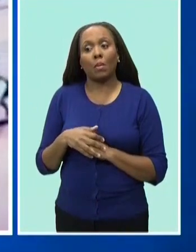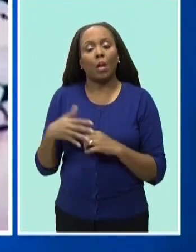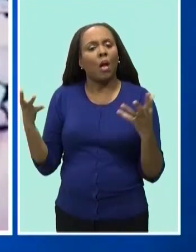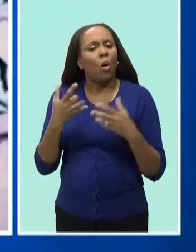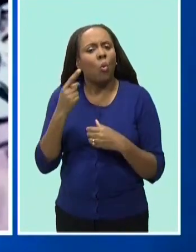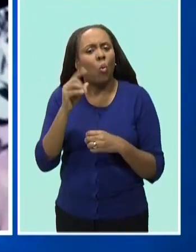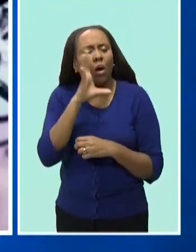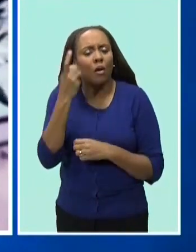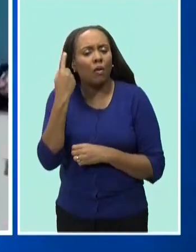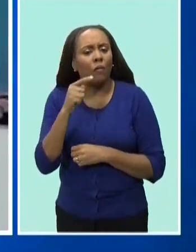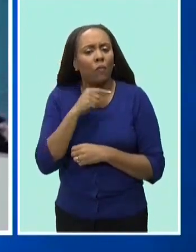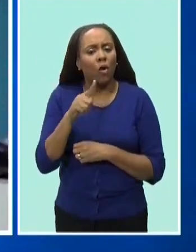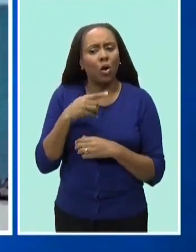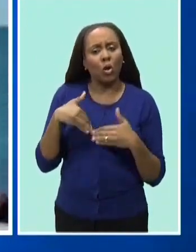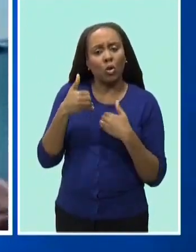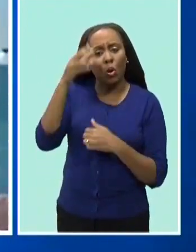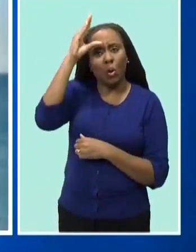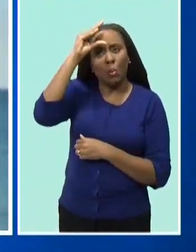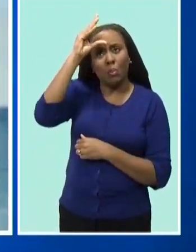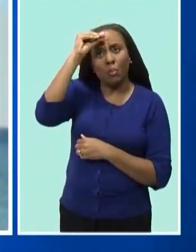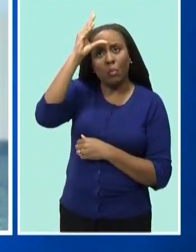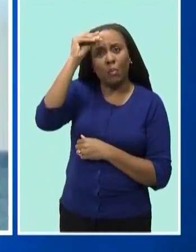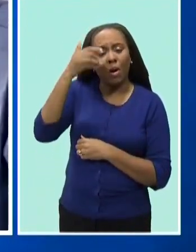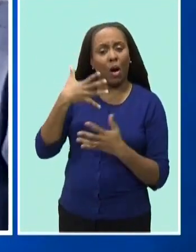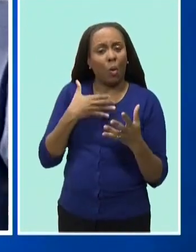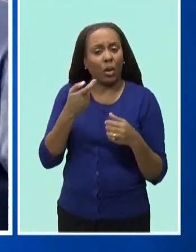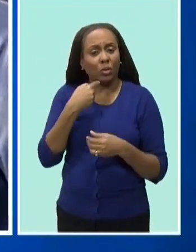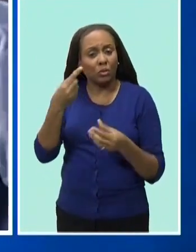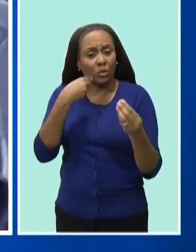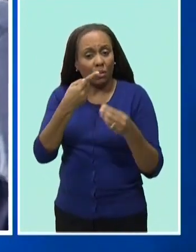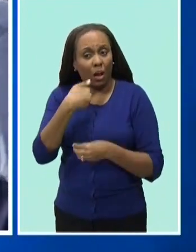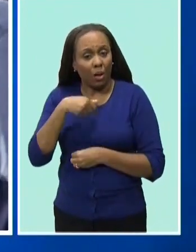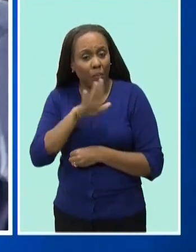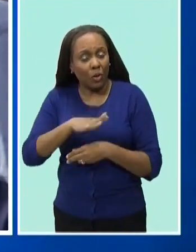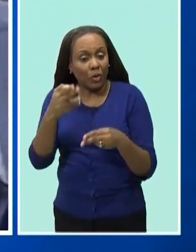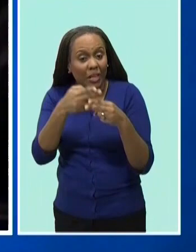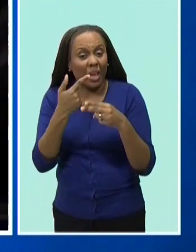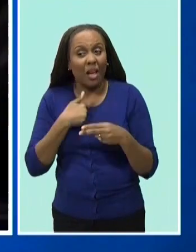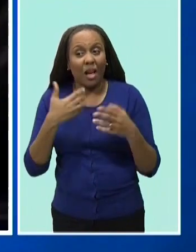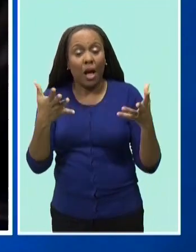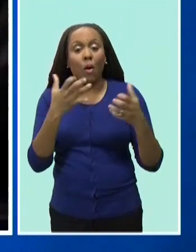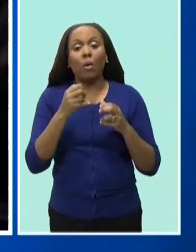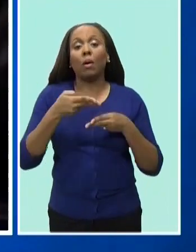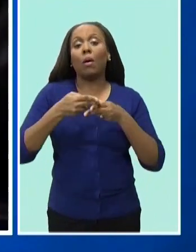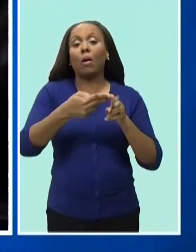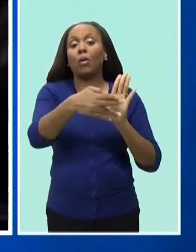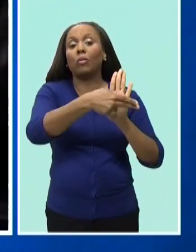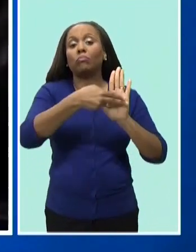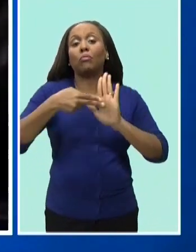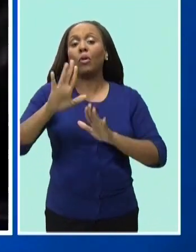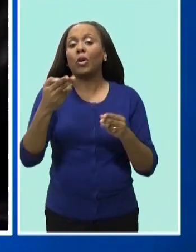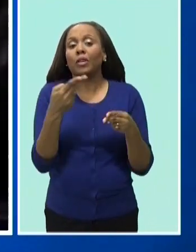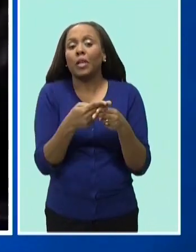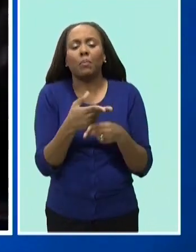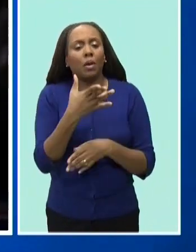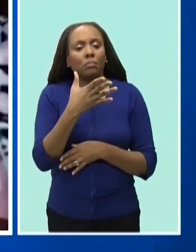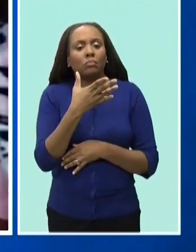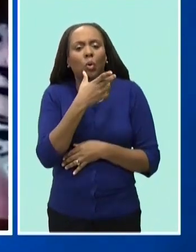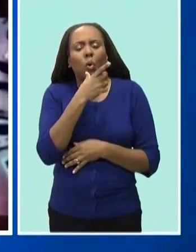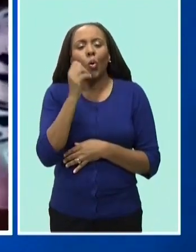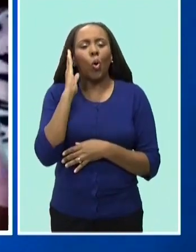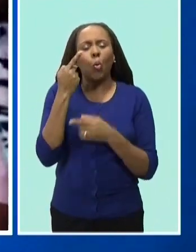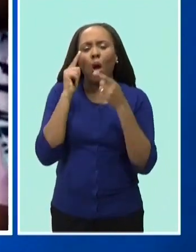no more. To spend your money and call you honey. Who will wipe